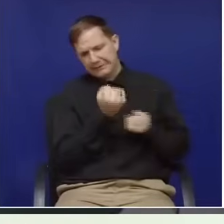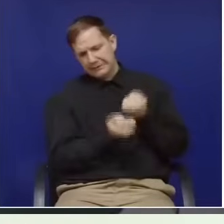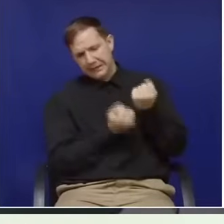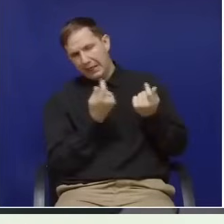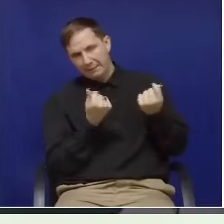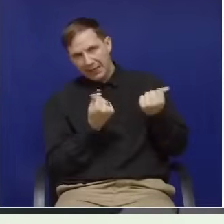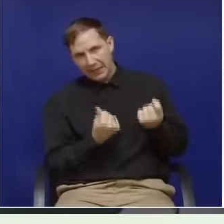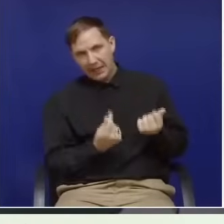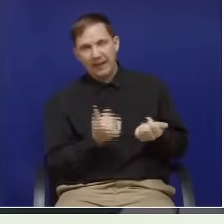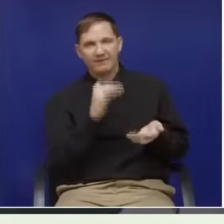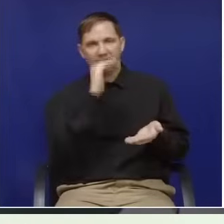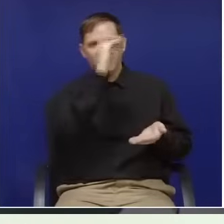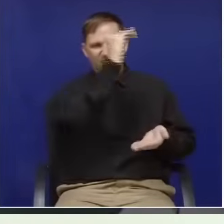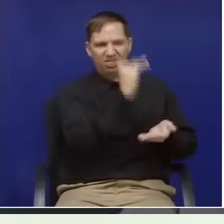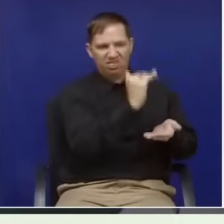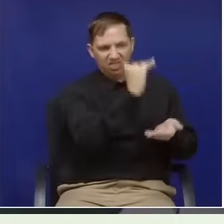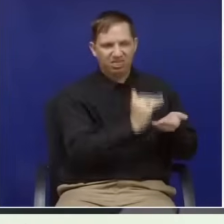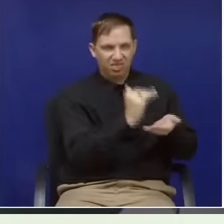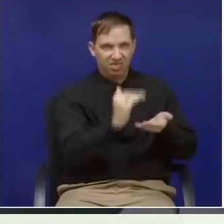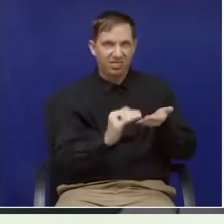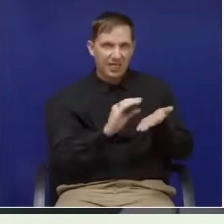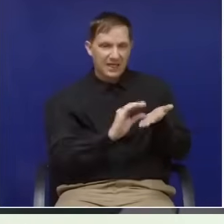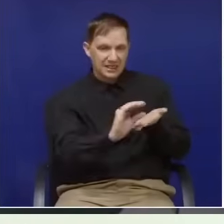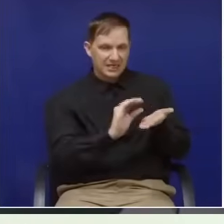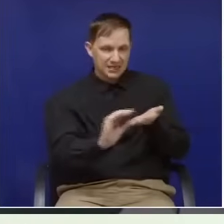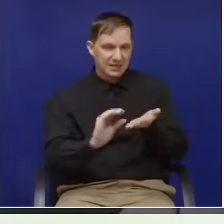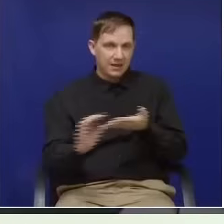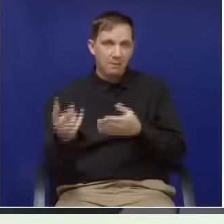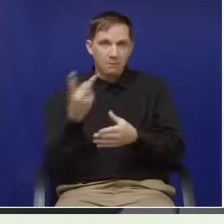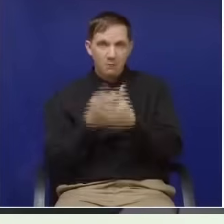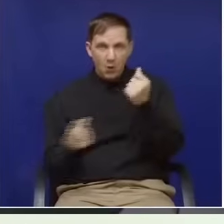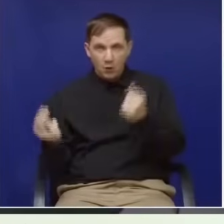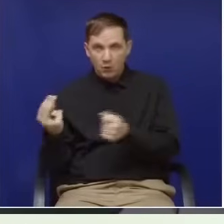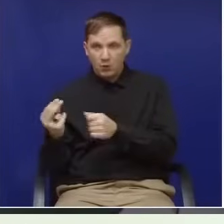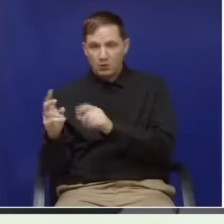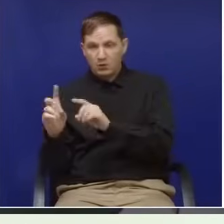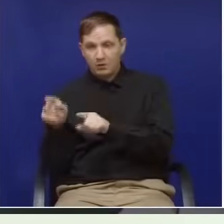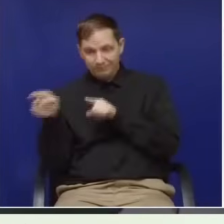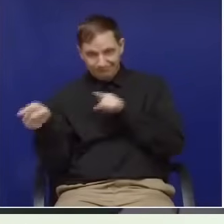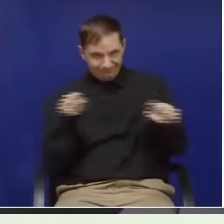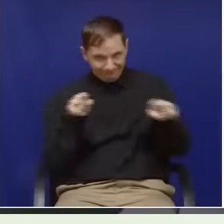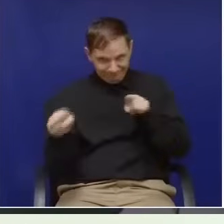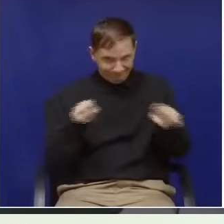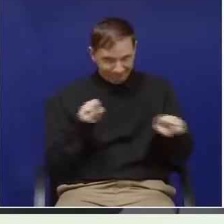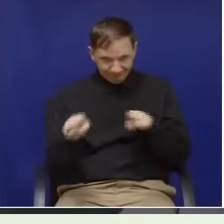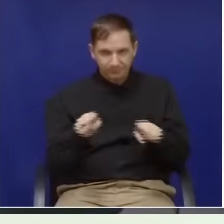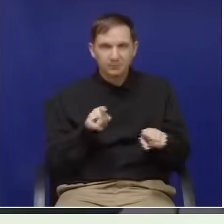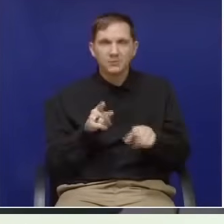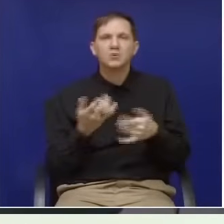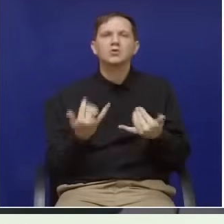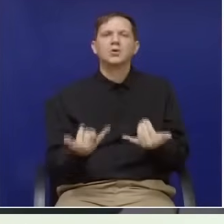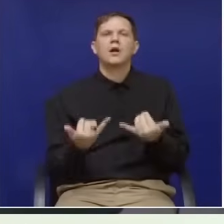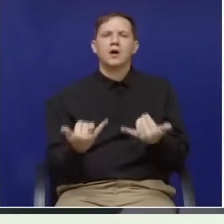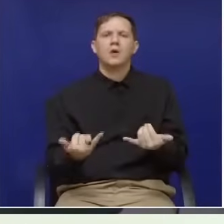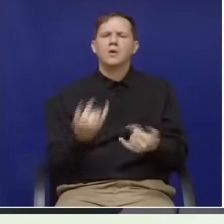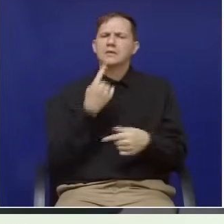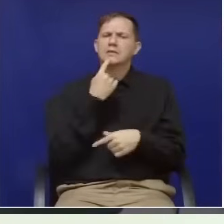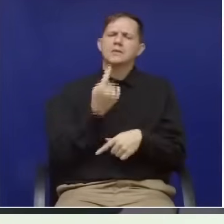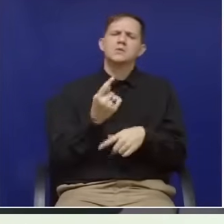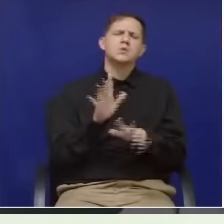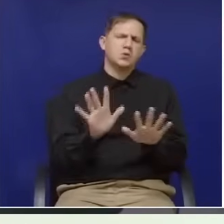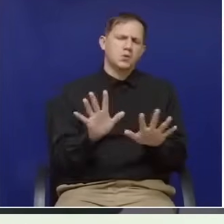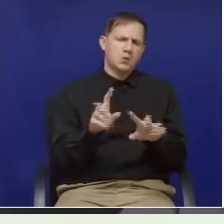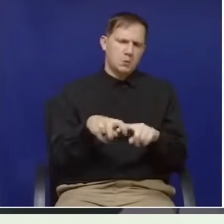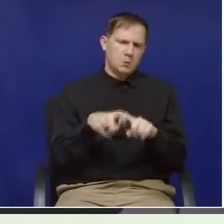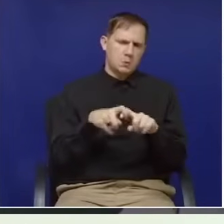been reduction on allocation, both in the Department of Justice and in the OCJ. So as we said, let's go back and look